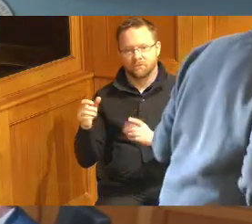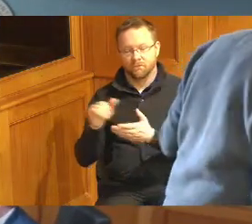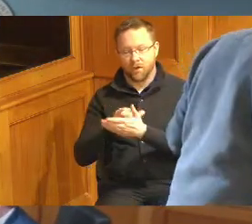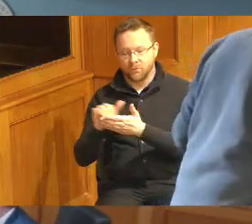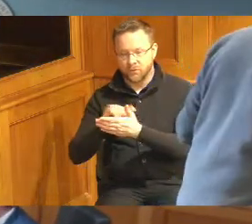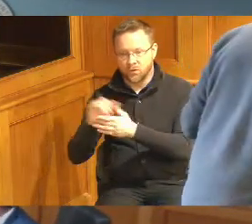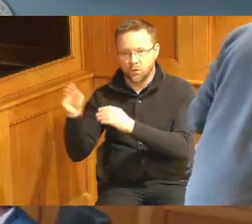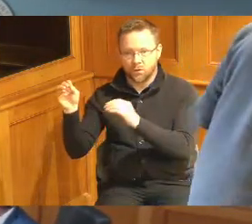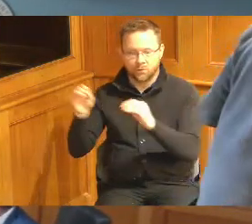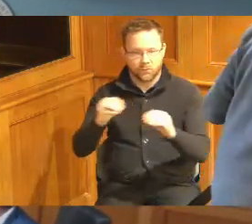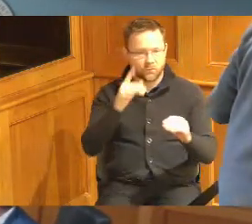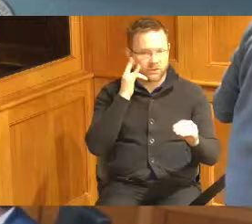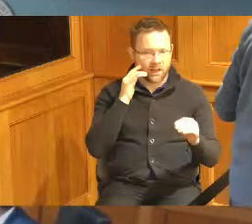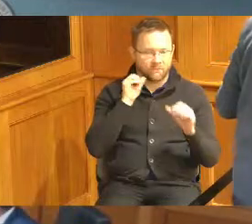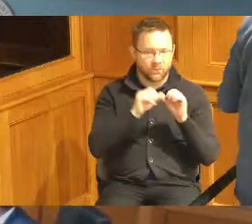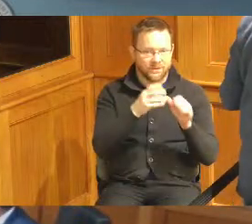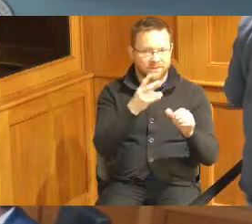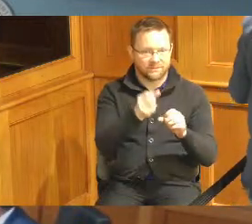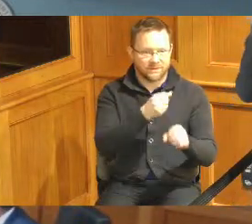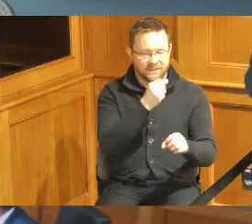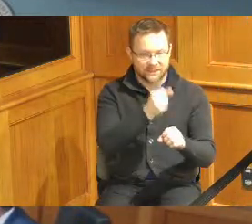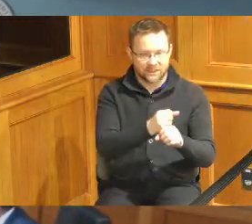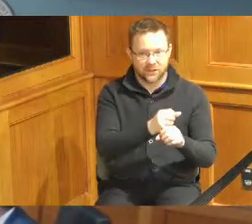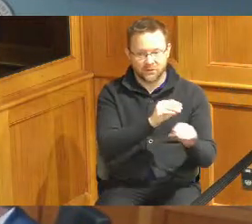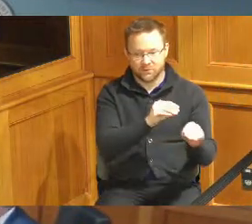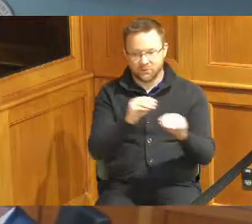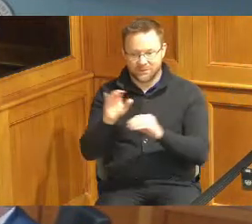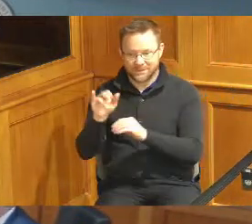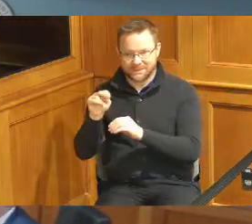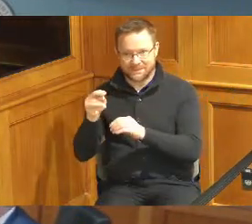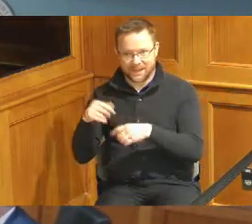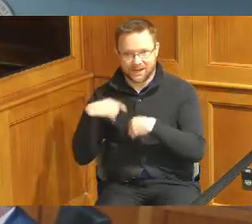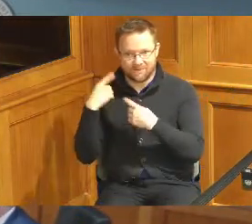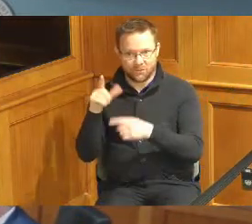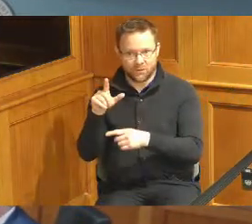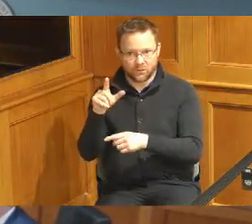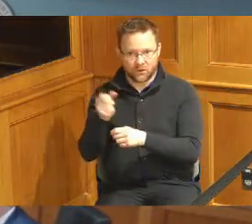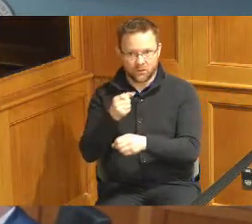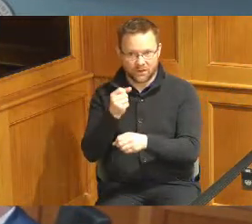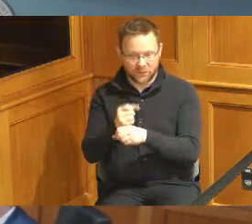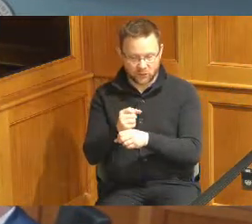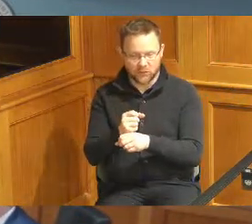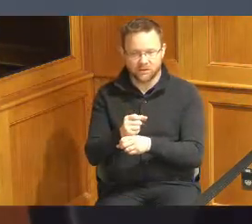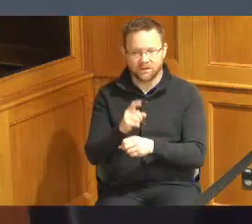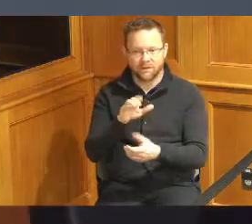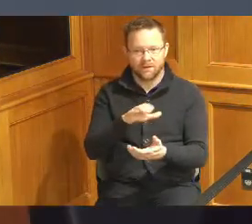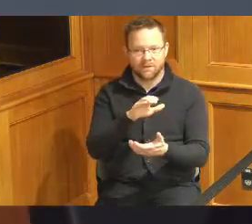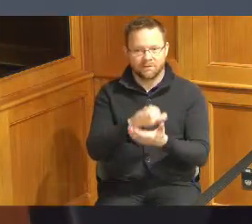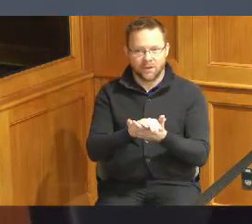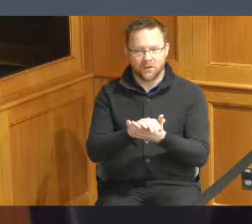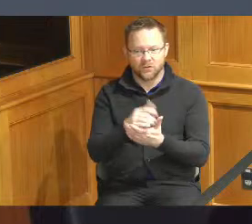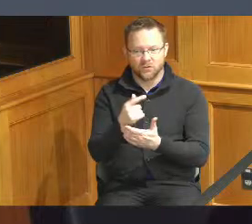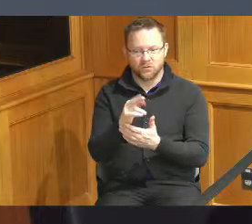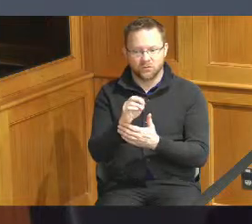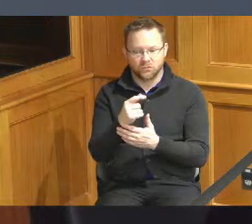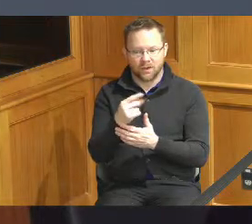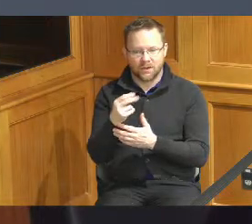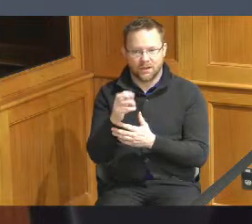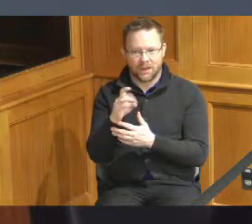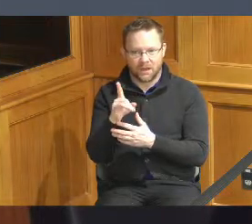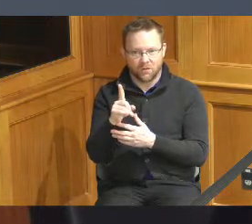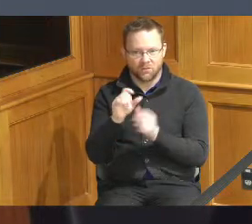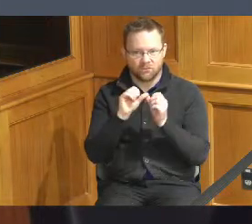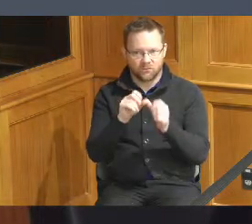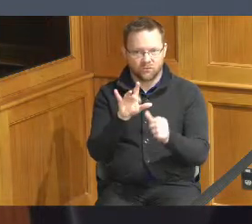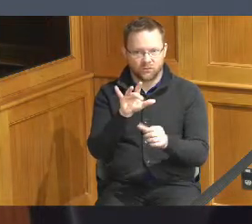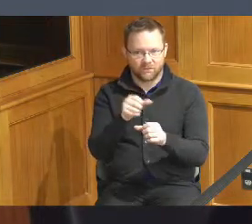for 17 years, and has lived in Cincinnati for the past 21 years. She's been married to Greg Howard for 25 years. She